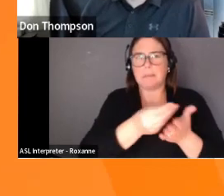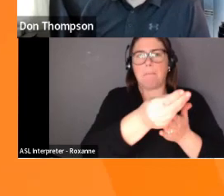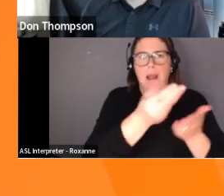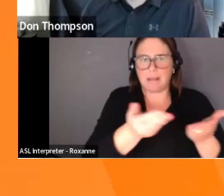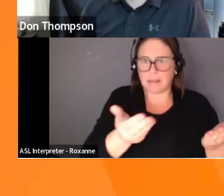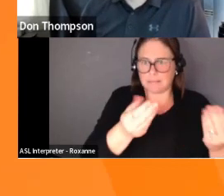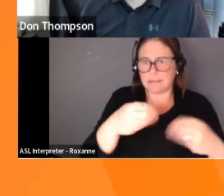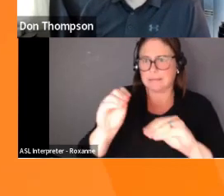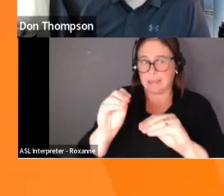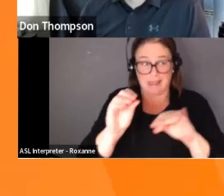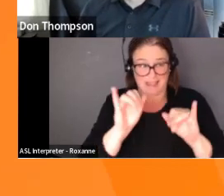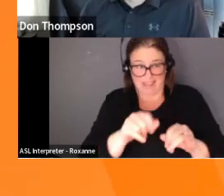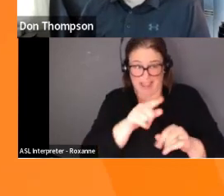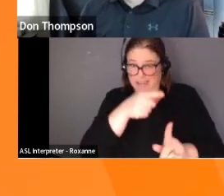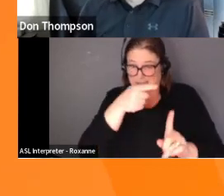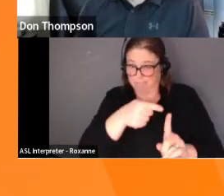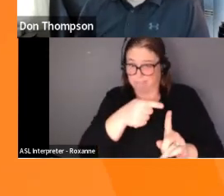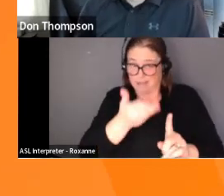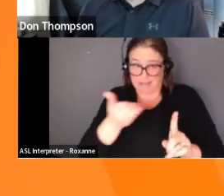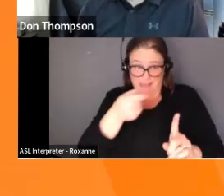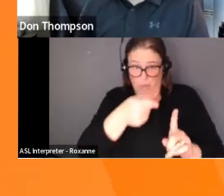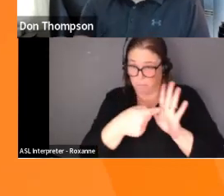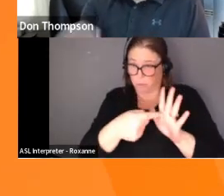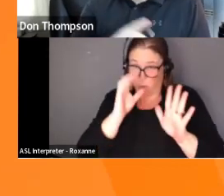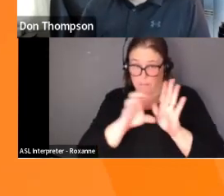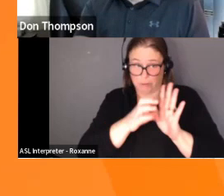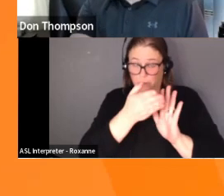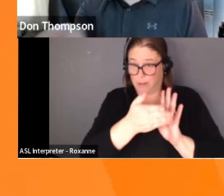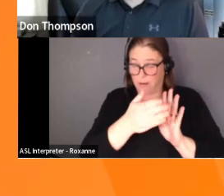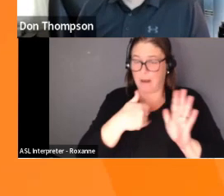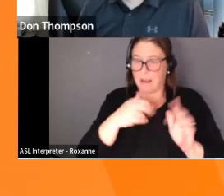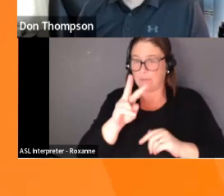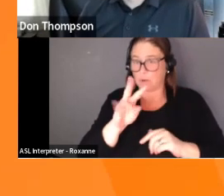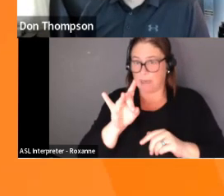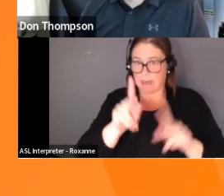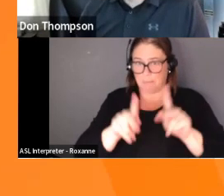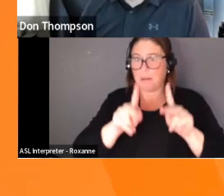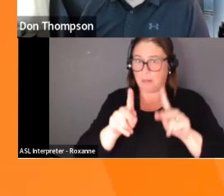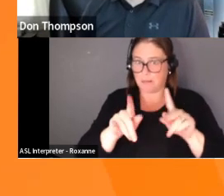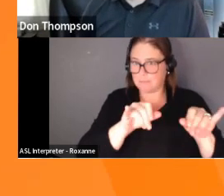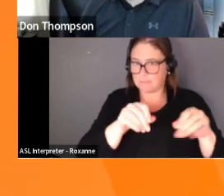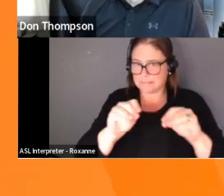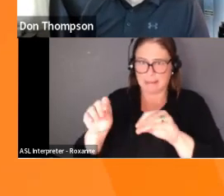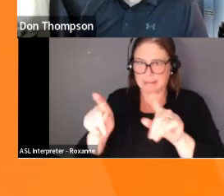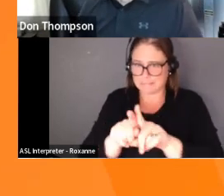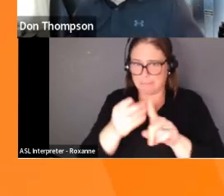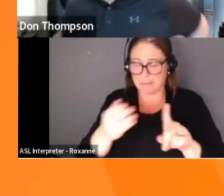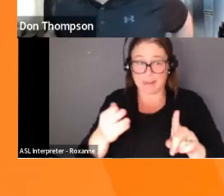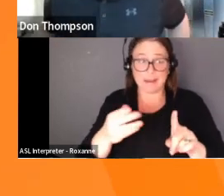28 resellers on it. And I know it's causing Miss Erin a lot of grief.